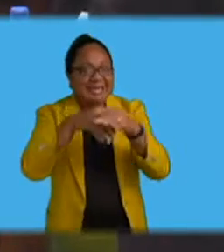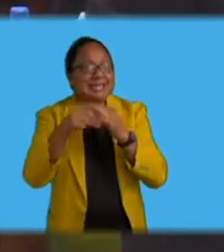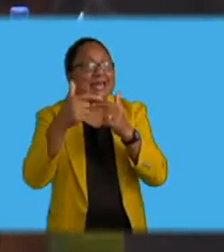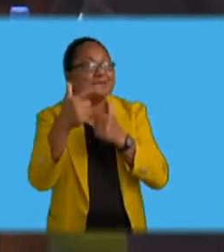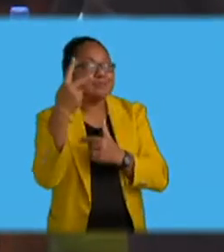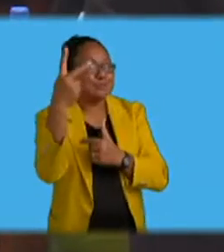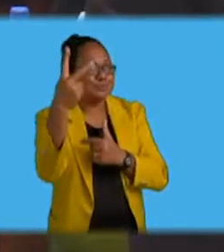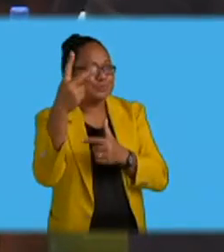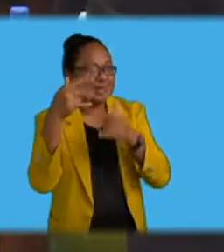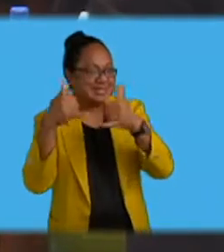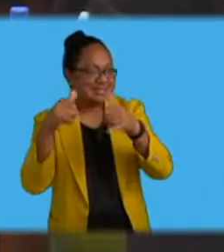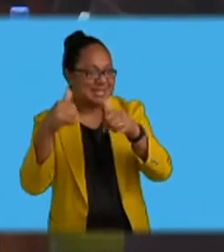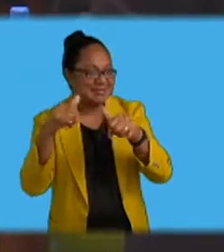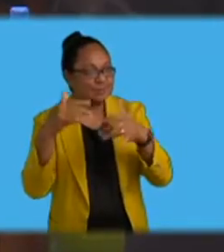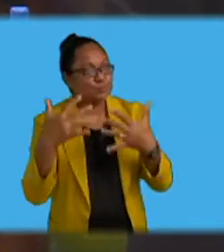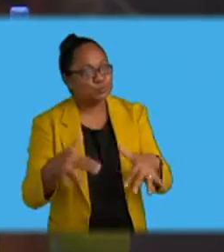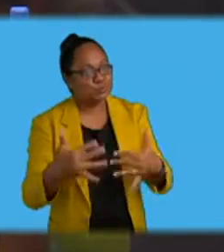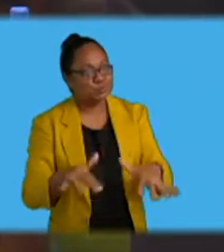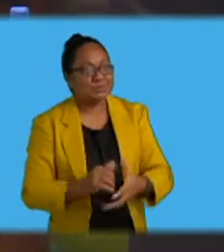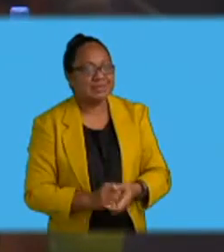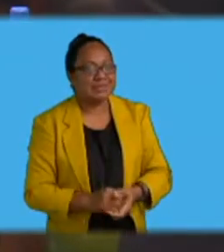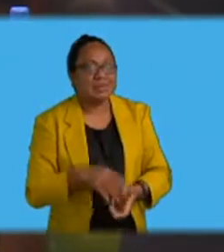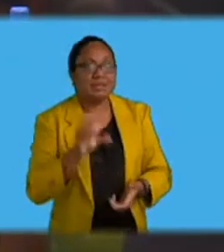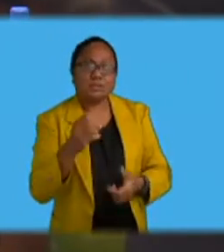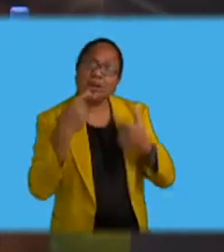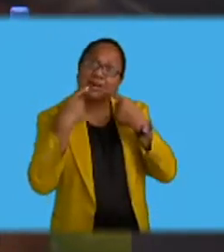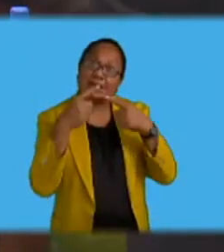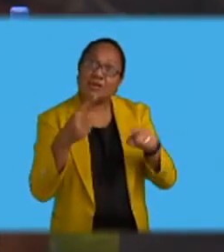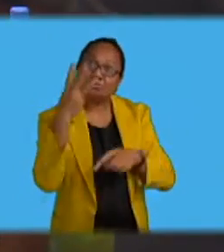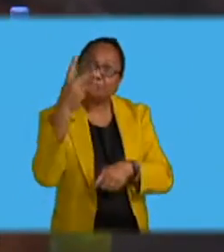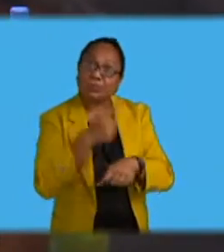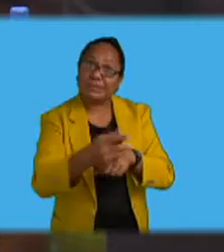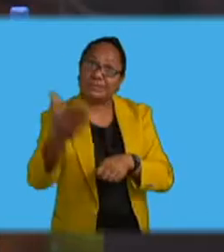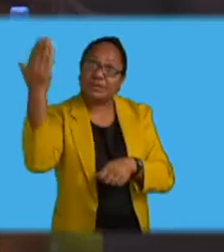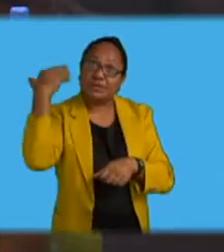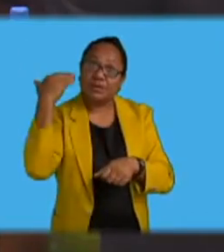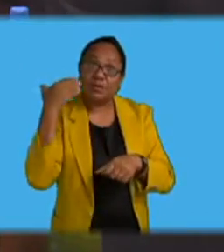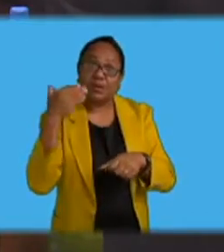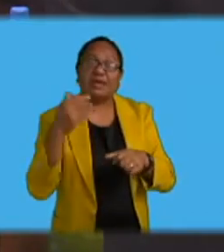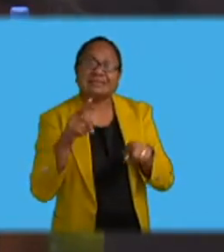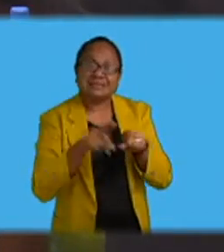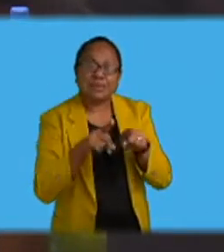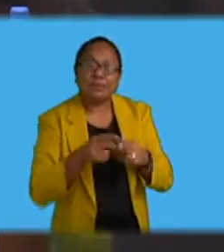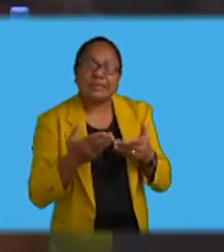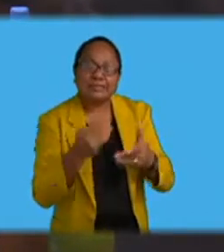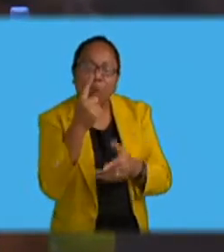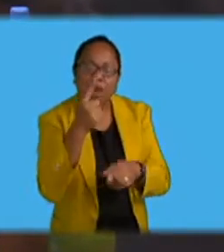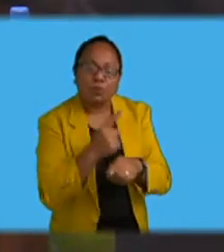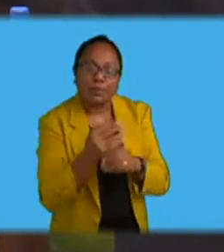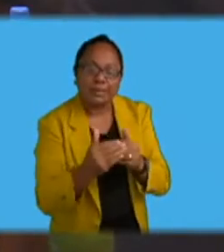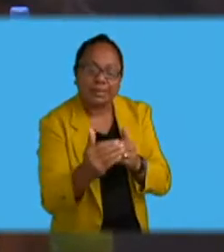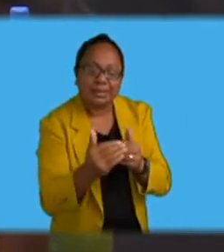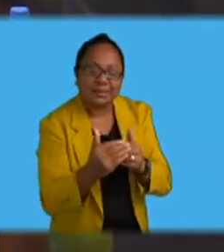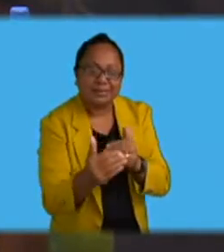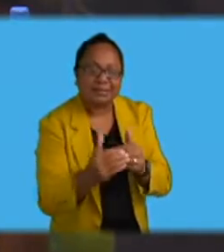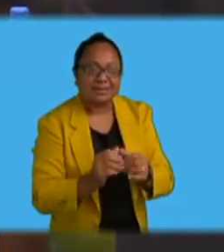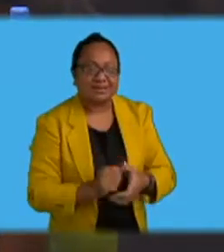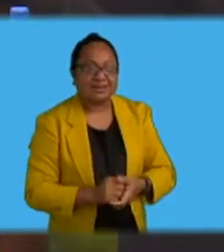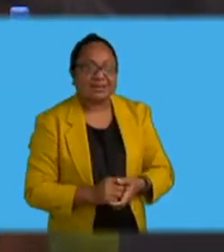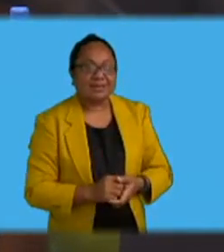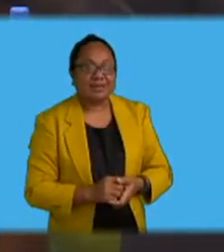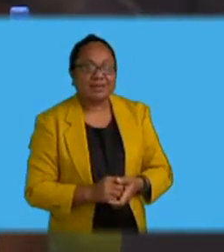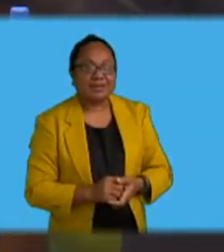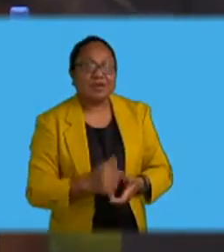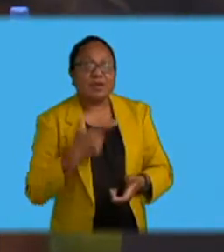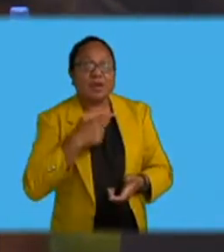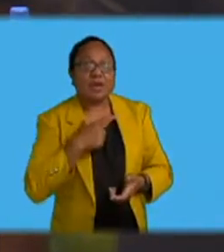Madam Speaker, we announced 3 weeks ago and gave 1 week time because we're running short of time. We wanted them to have